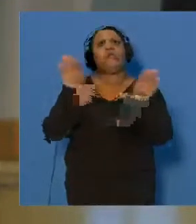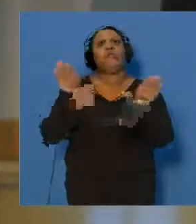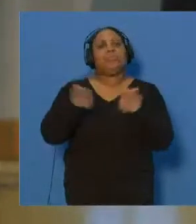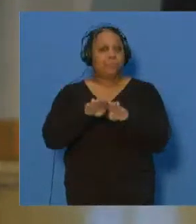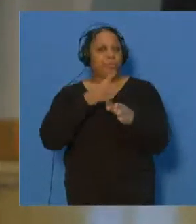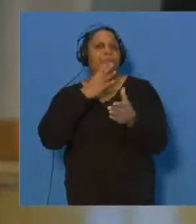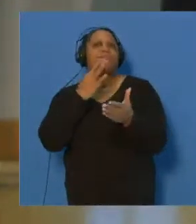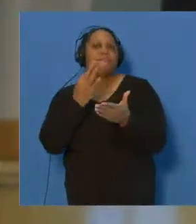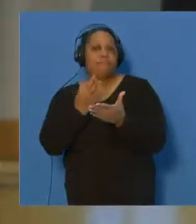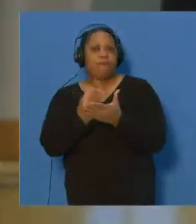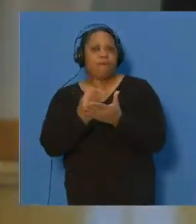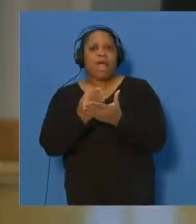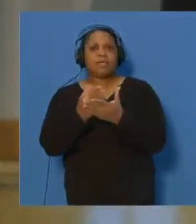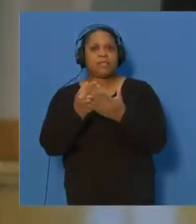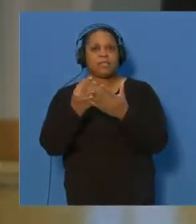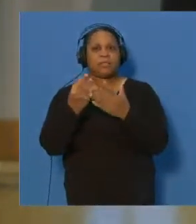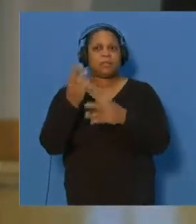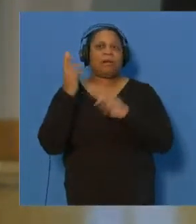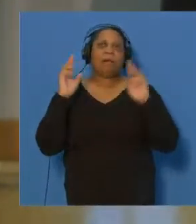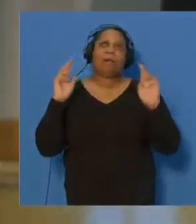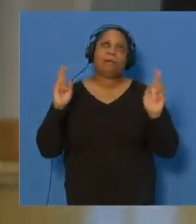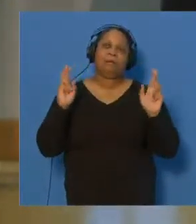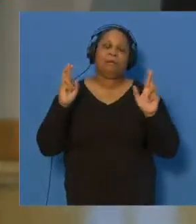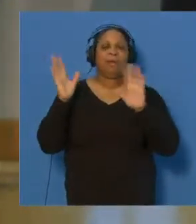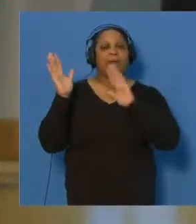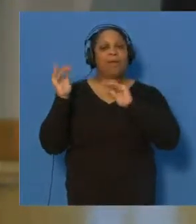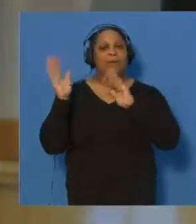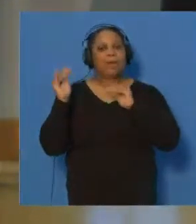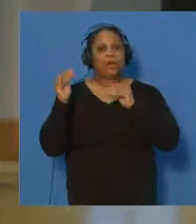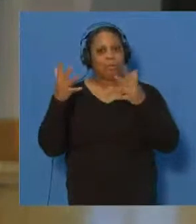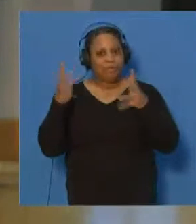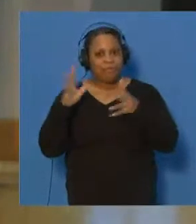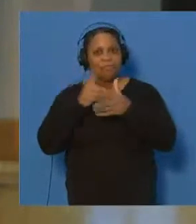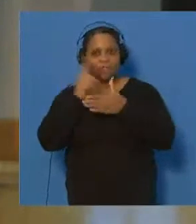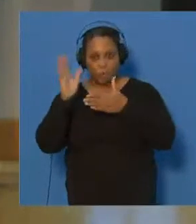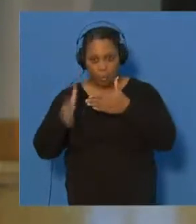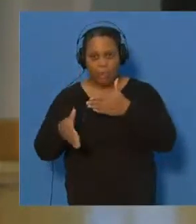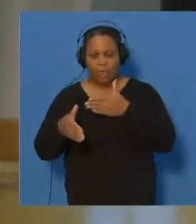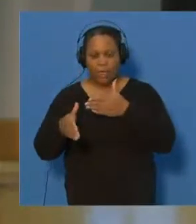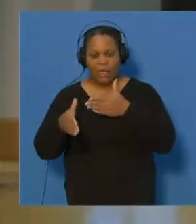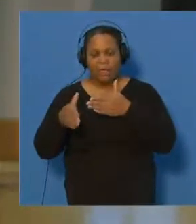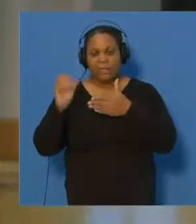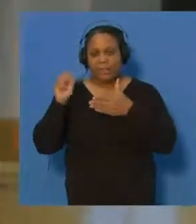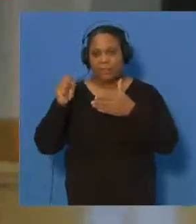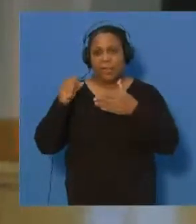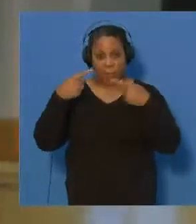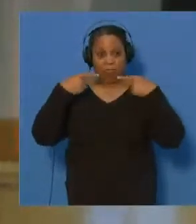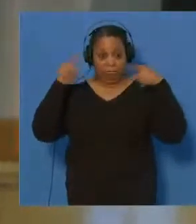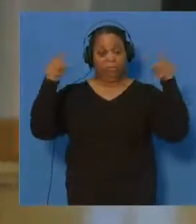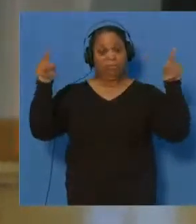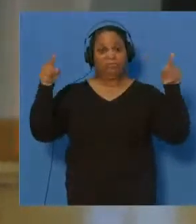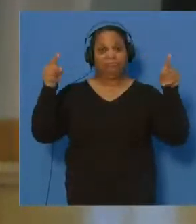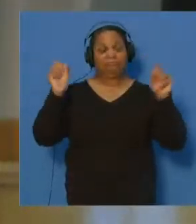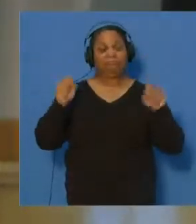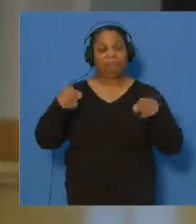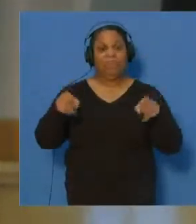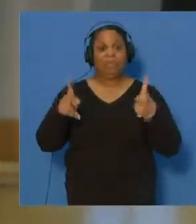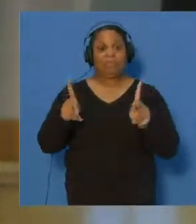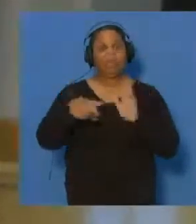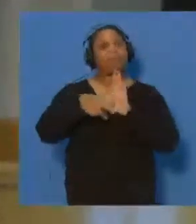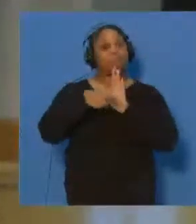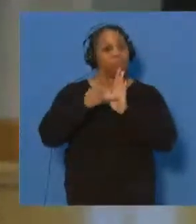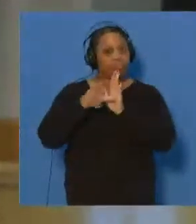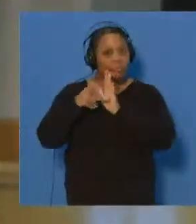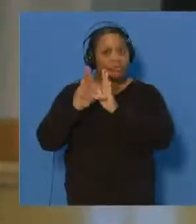Once this is completed, and fingers crossed, we are hoping it will be done by the end of the weekend, we will be making this public, so you'll have an opportunity to review